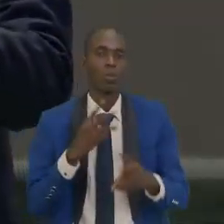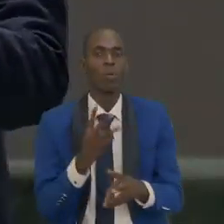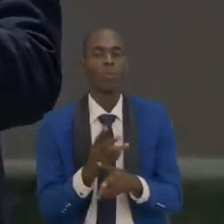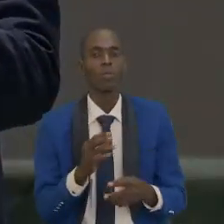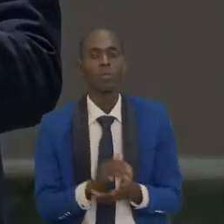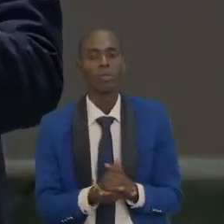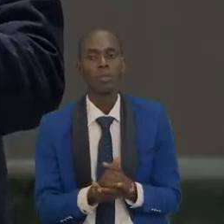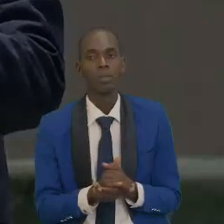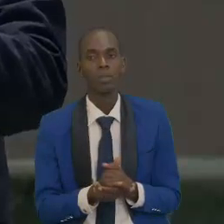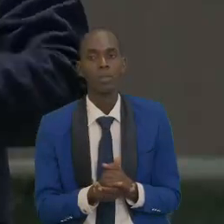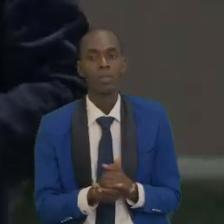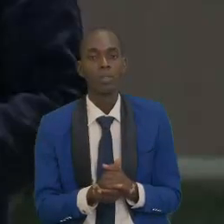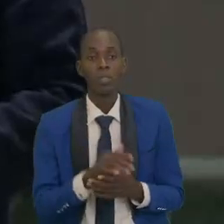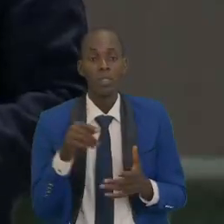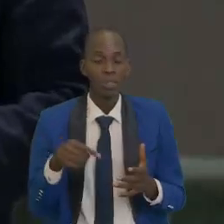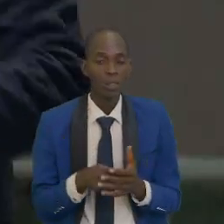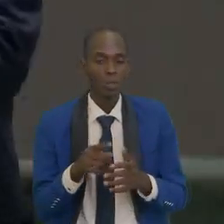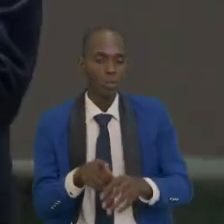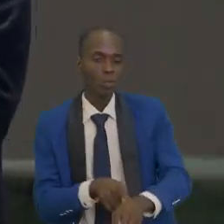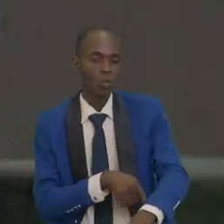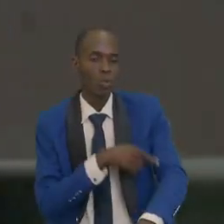this long have waited Revival